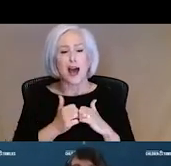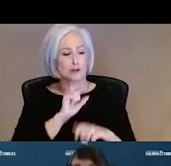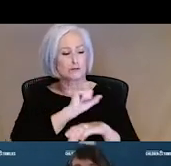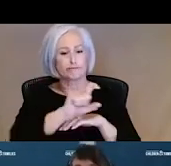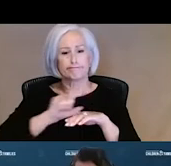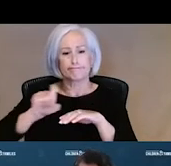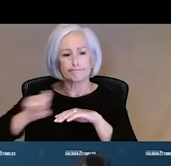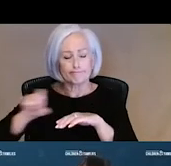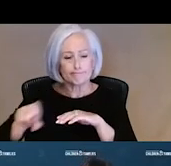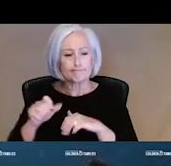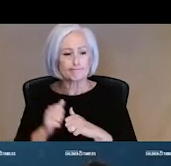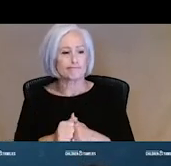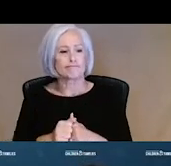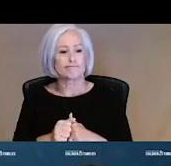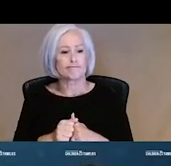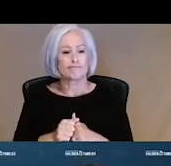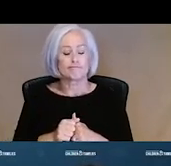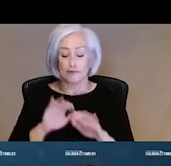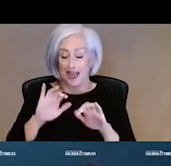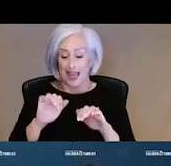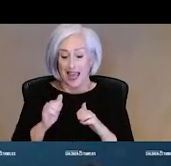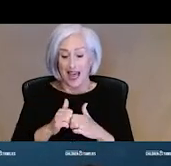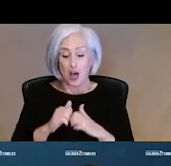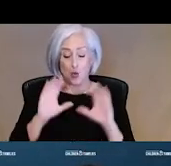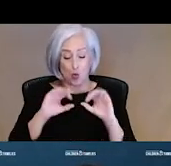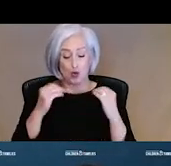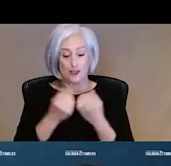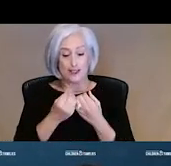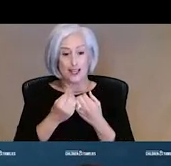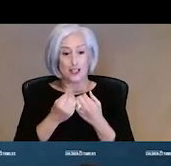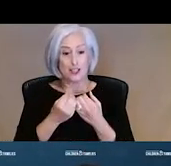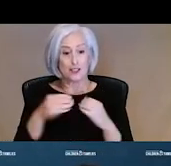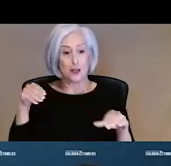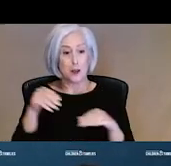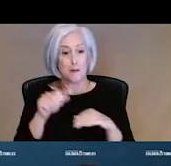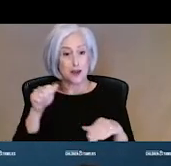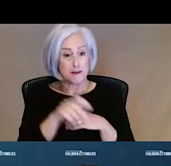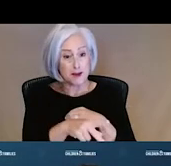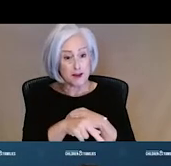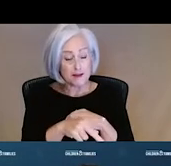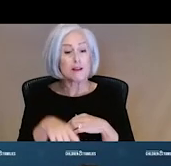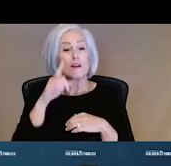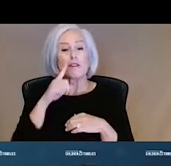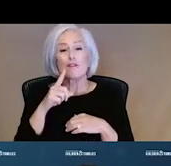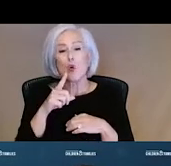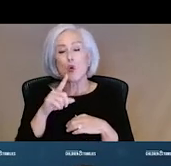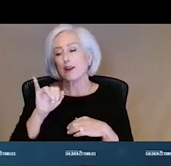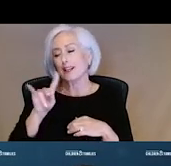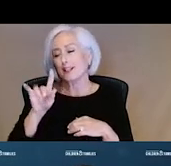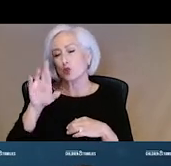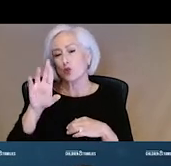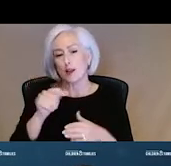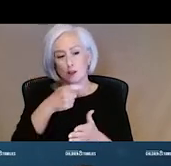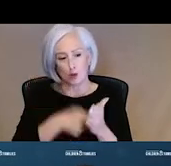and how organizations go about reimbursing for their indirect costs. We'll then address common questions about